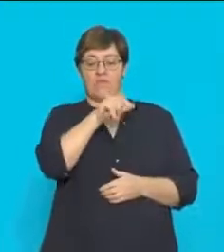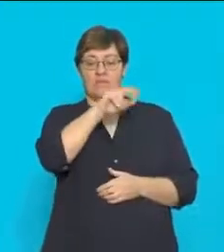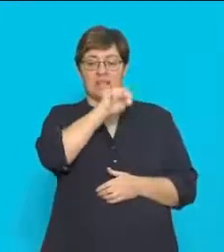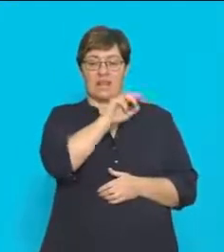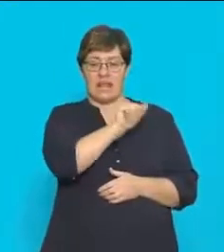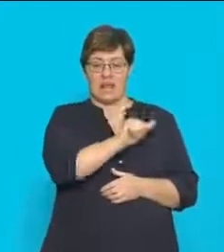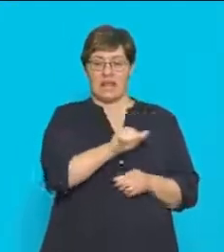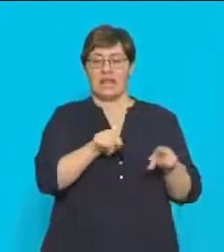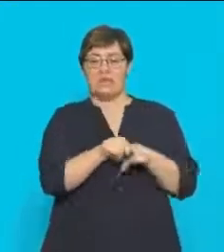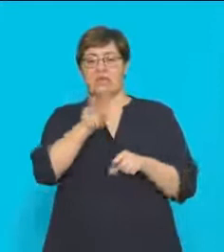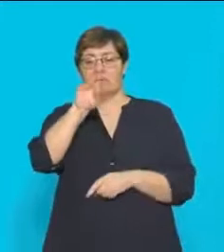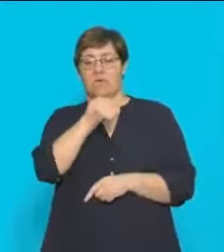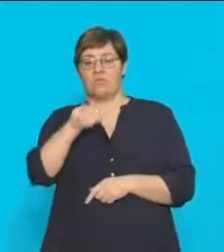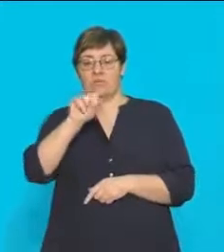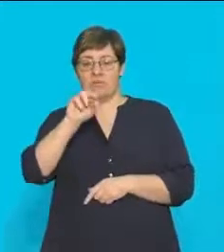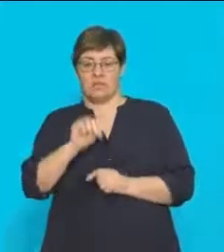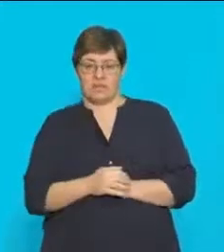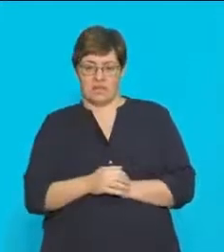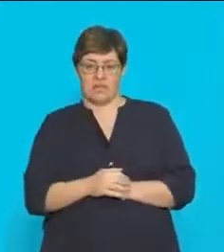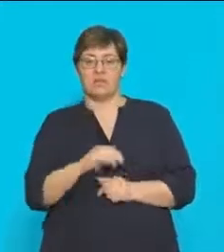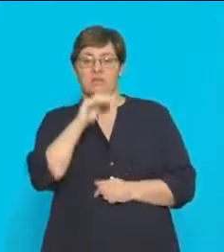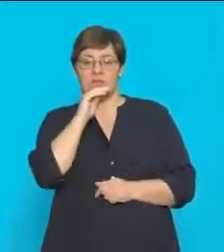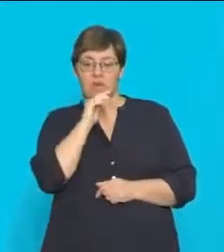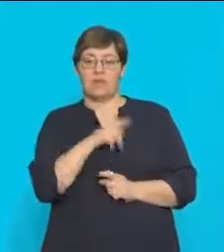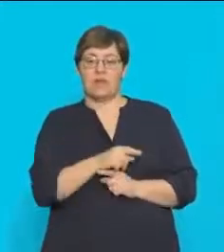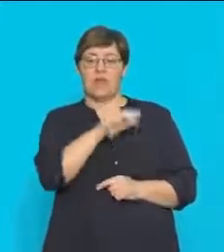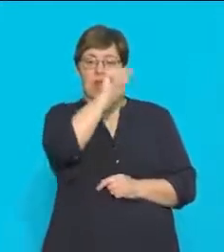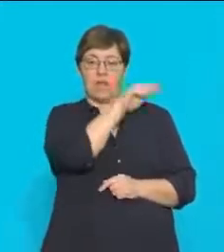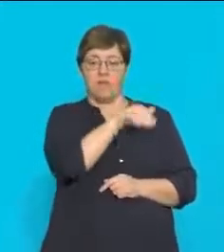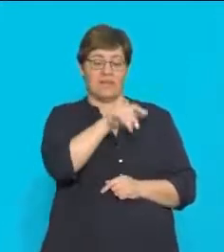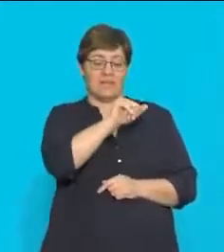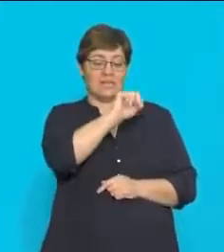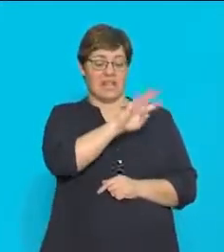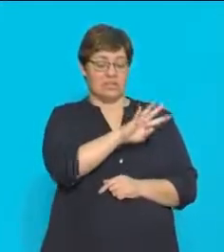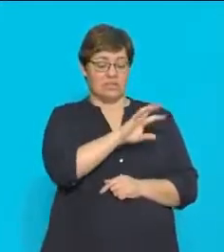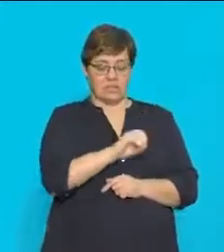14, all over sine of 35.